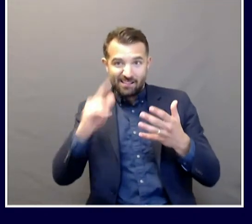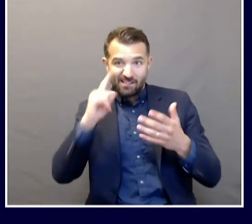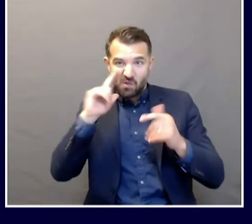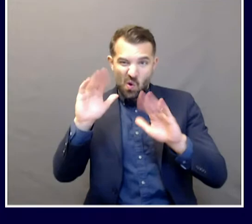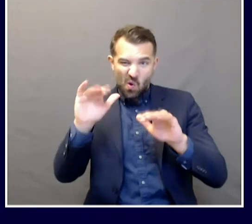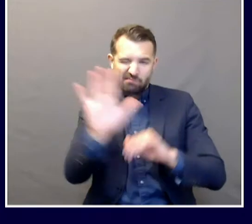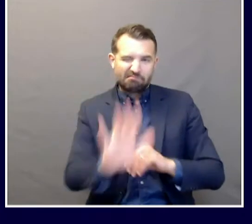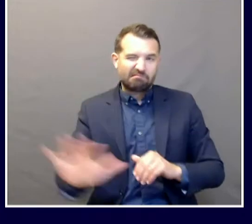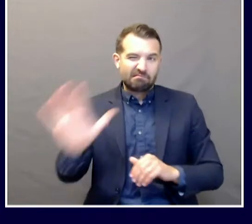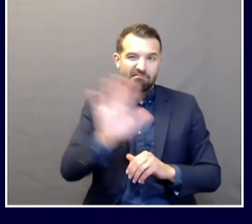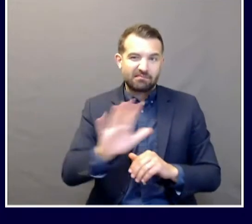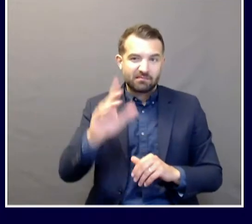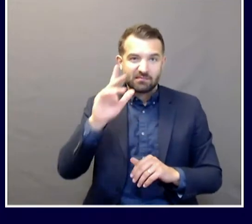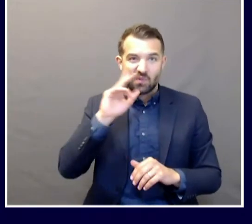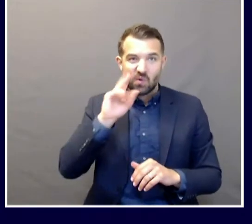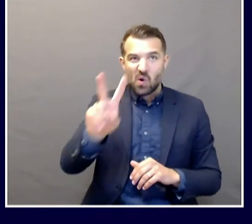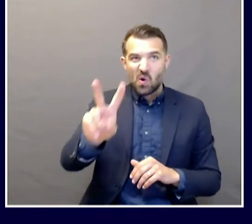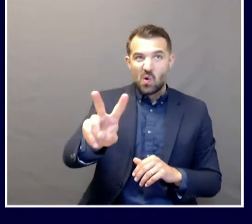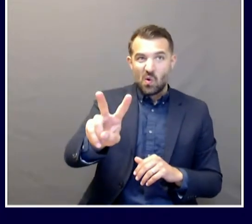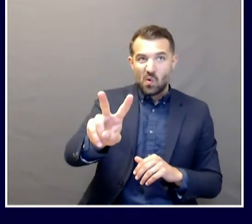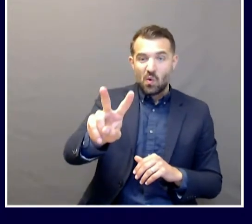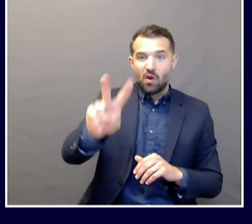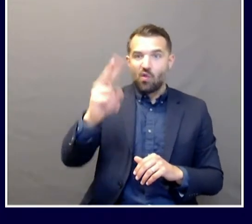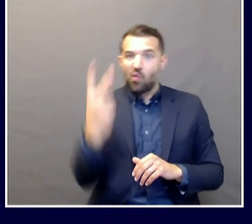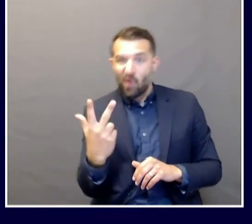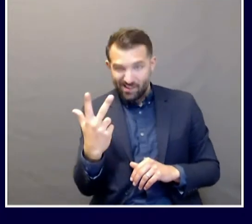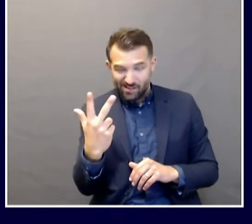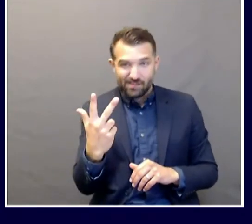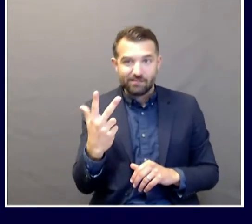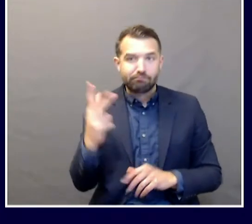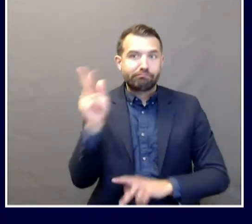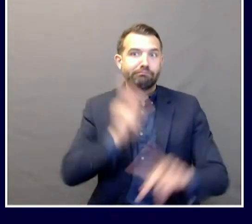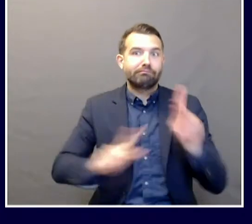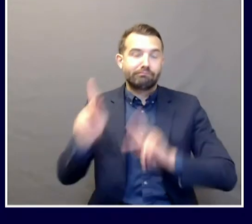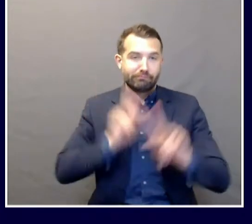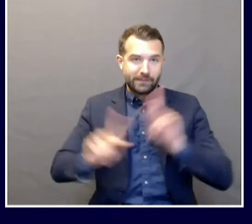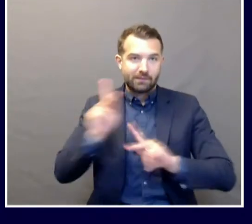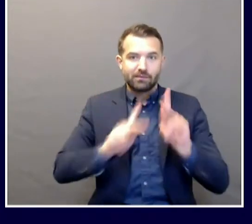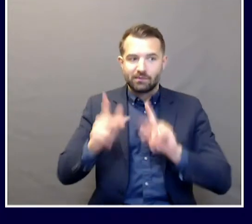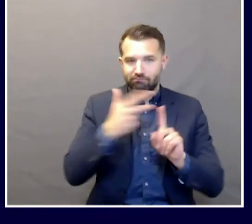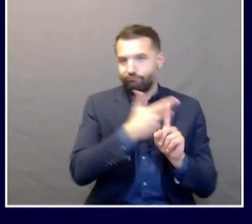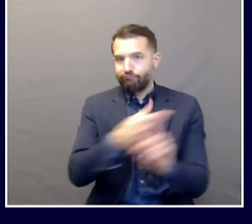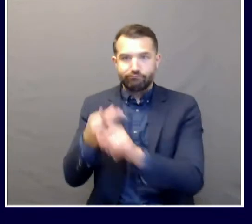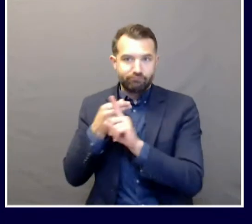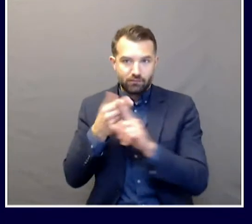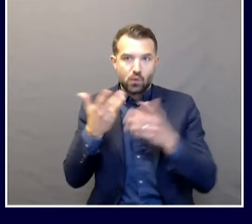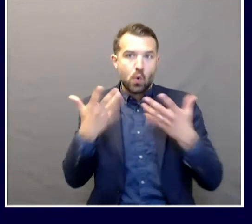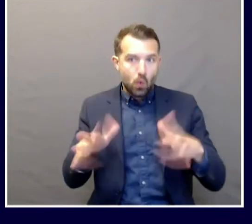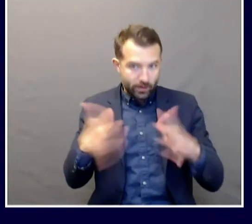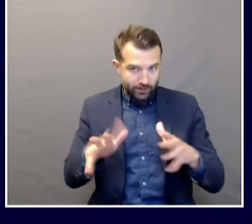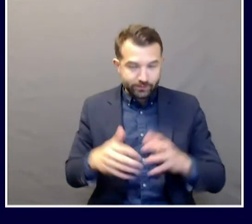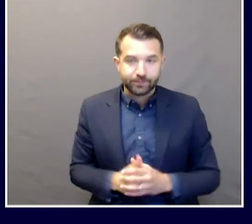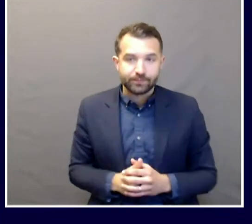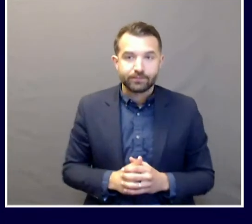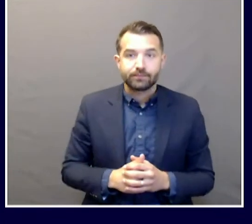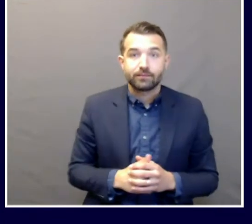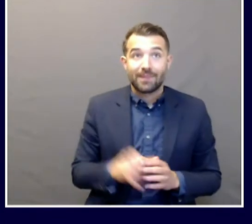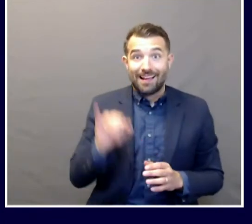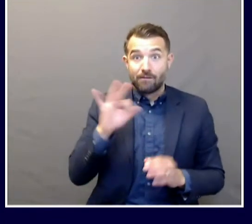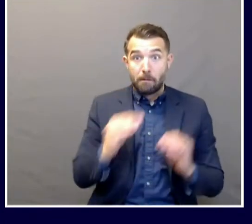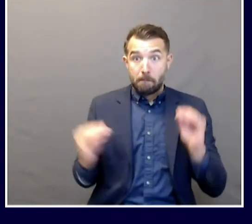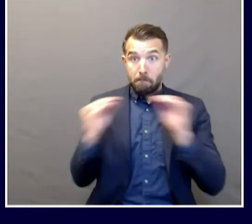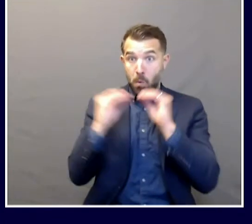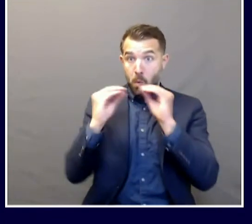after that, keeping up in stepwise fashion. But if we get an increase in supply, Patty, then we'll be able to accelerate. Or